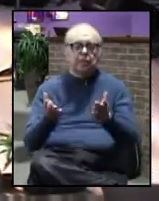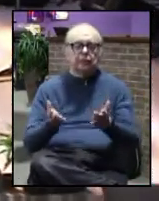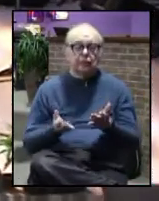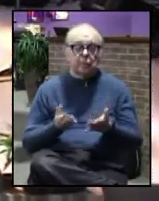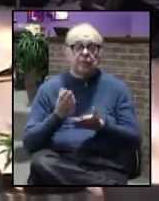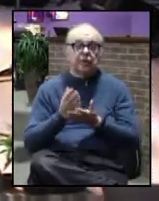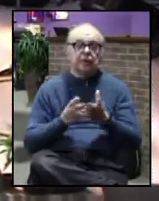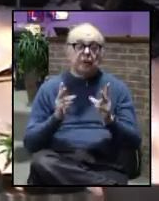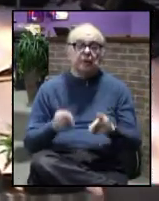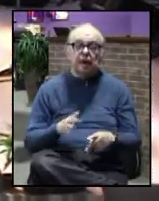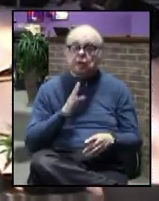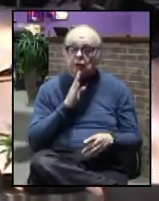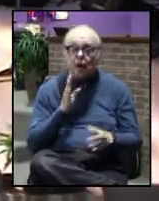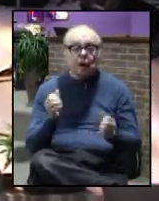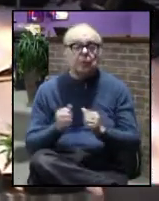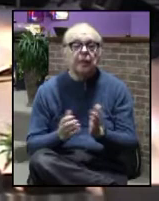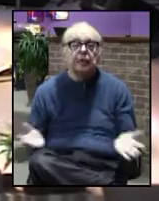talk to?